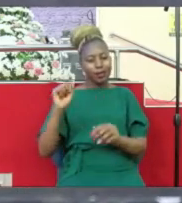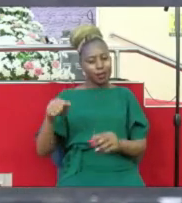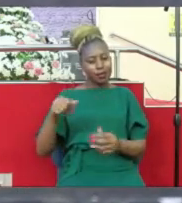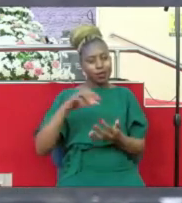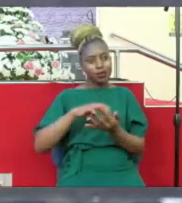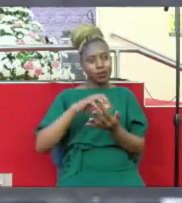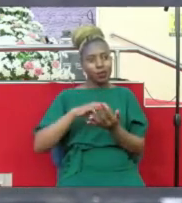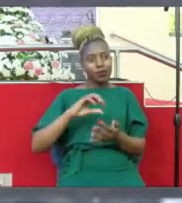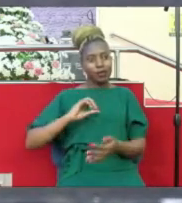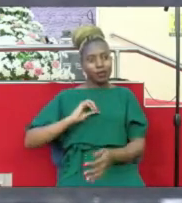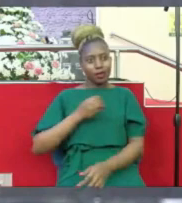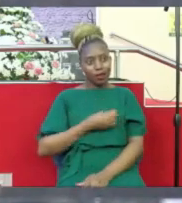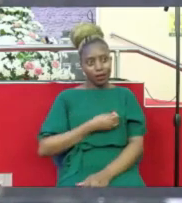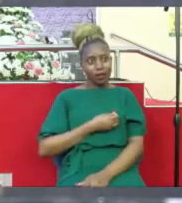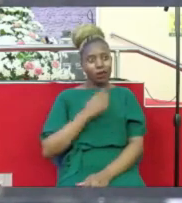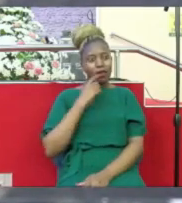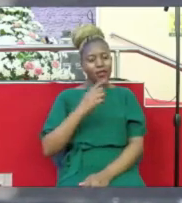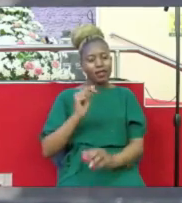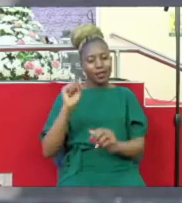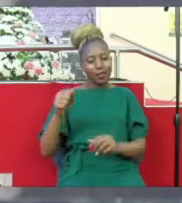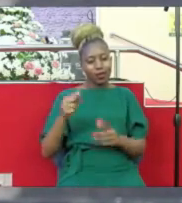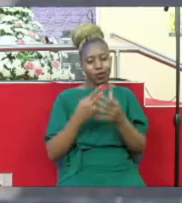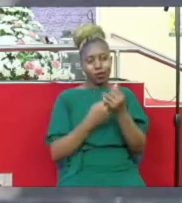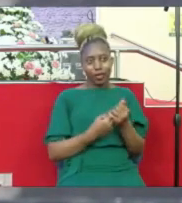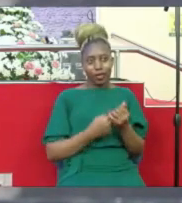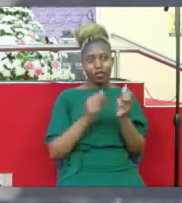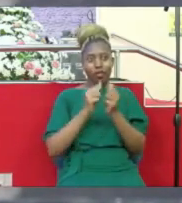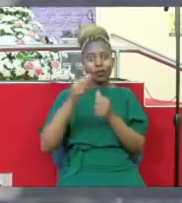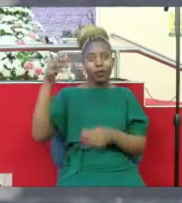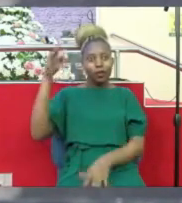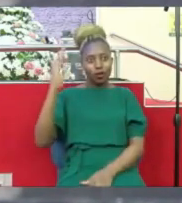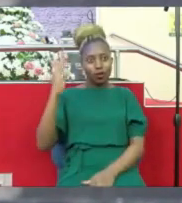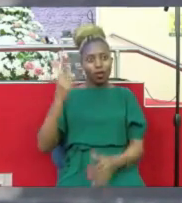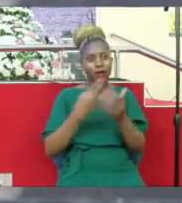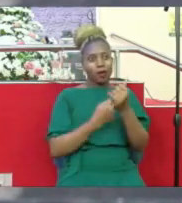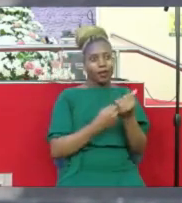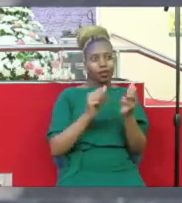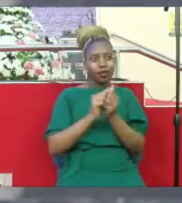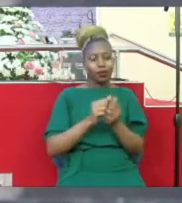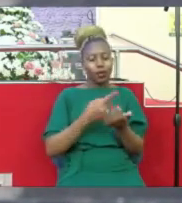We're going to say yes to a partnership with God. A partnership with the Holy Spirit.